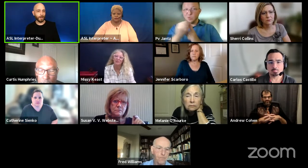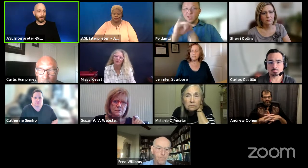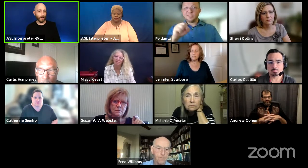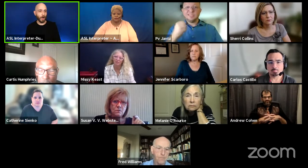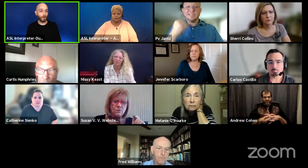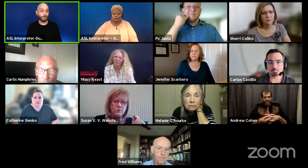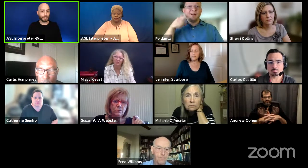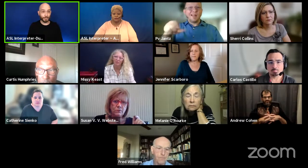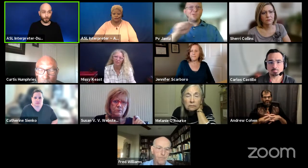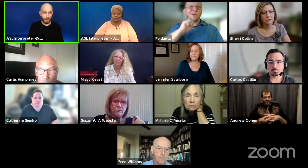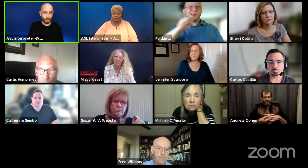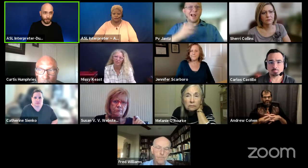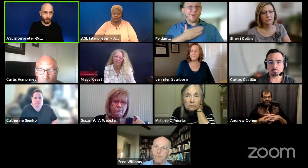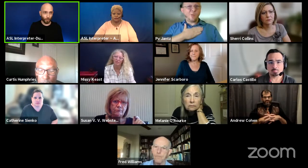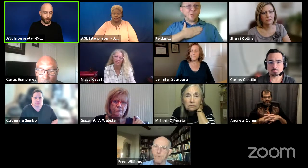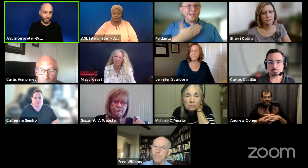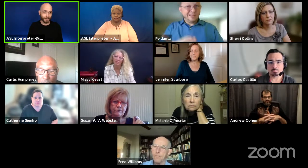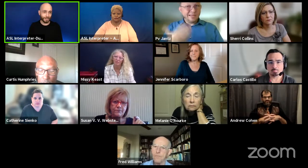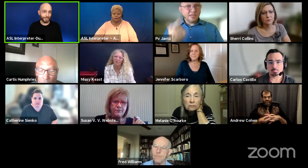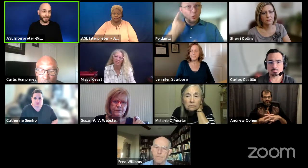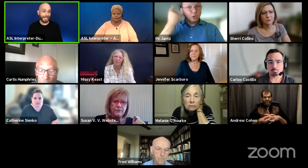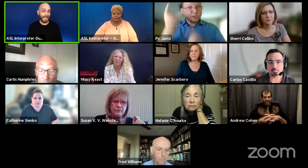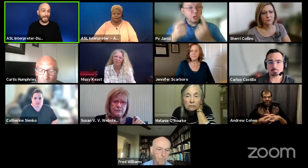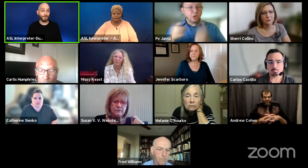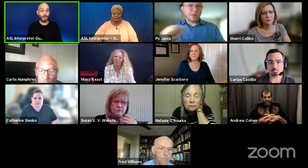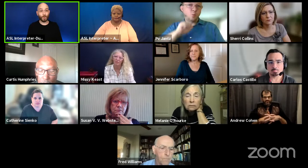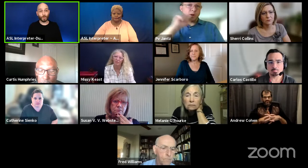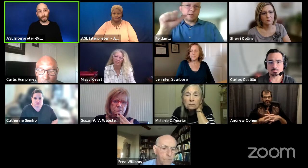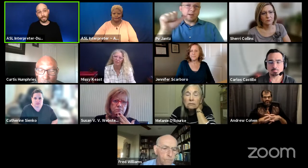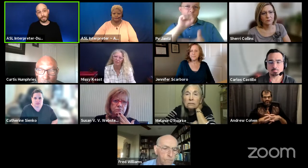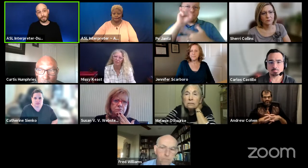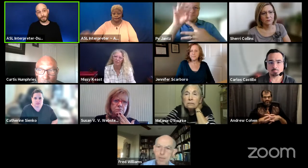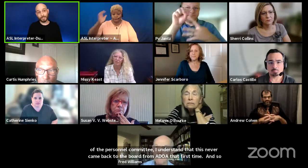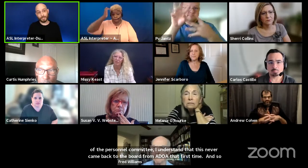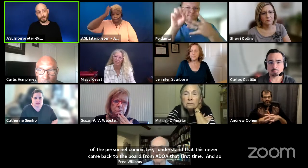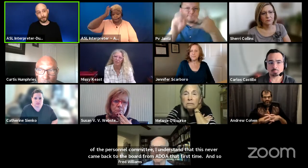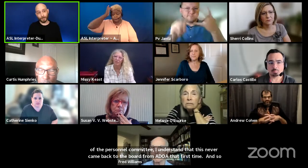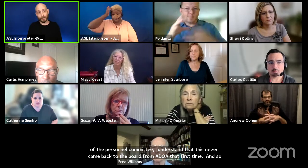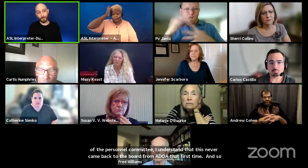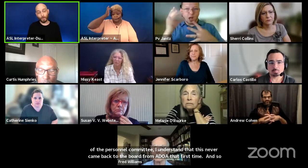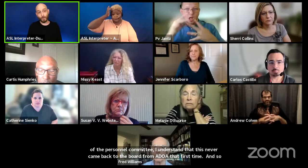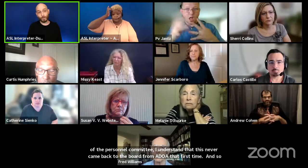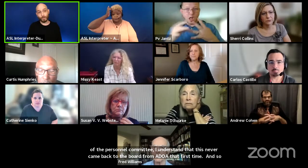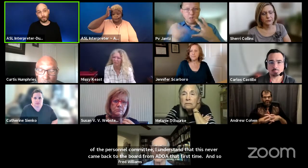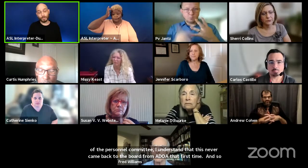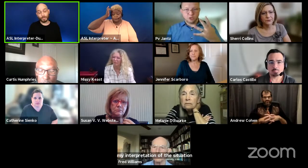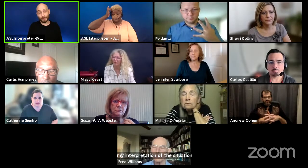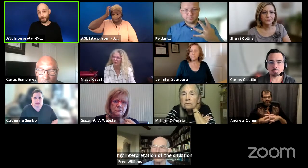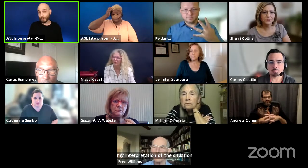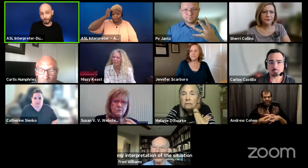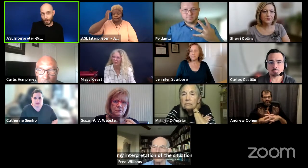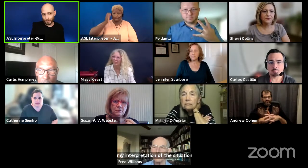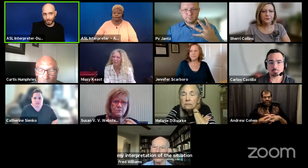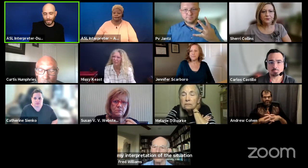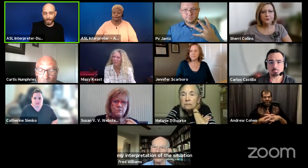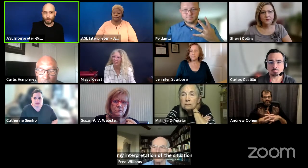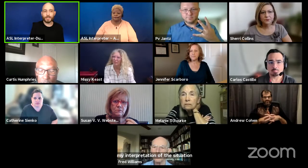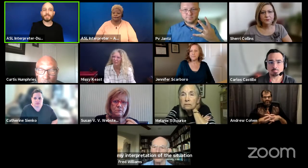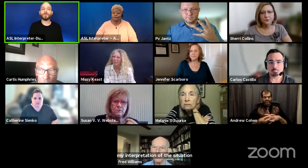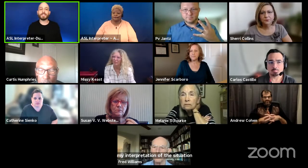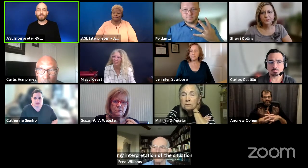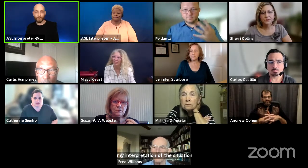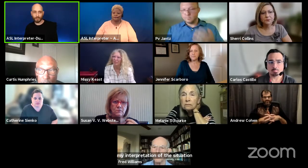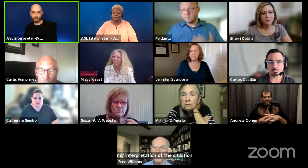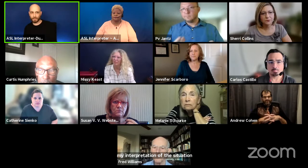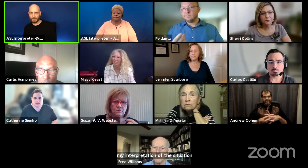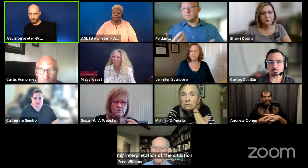interpretation of the situation was, if they weren't willing to consider the first option, I don't